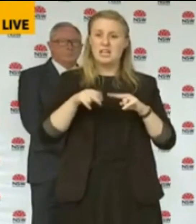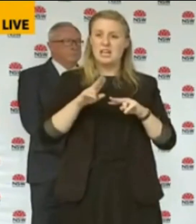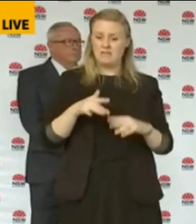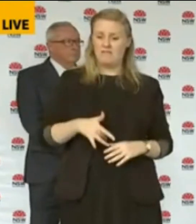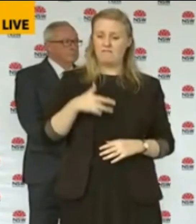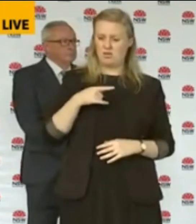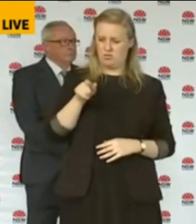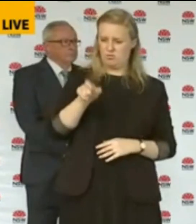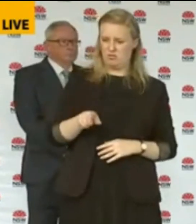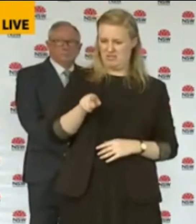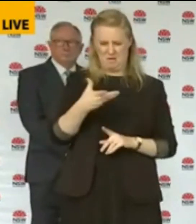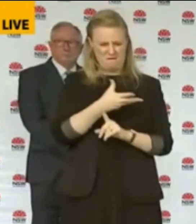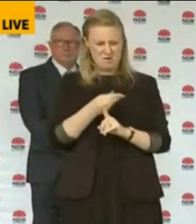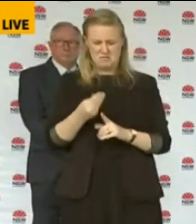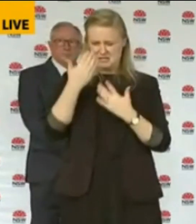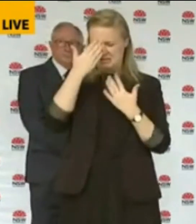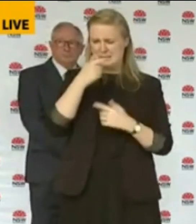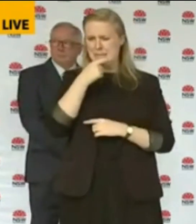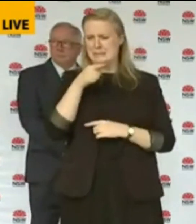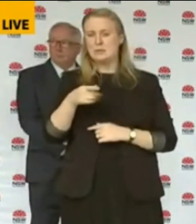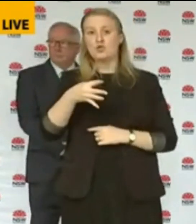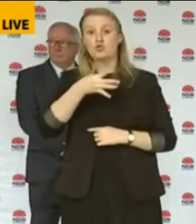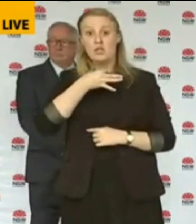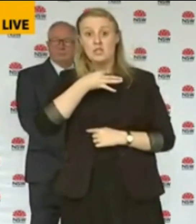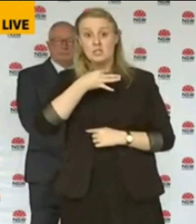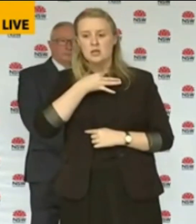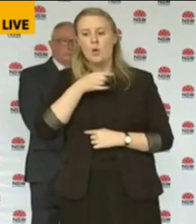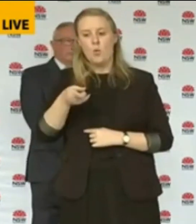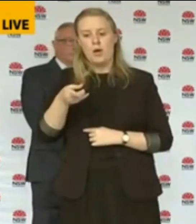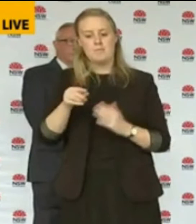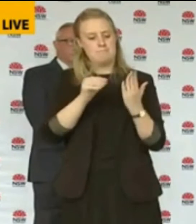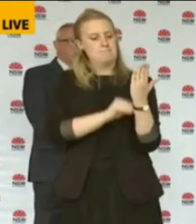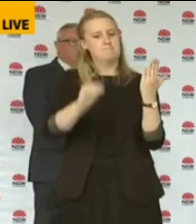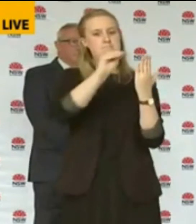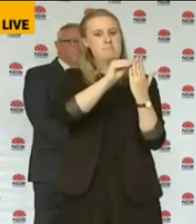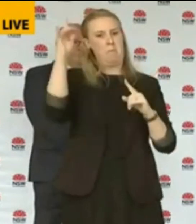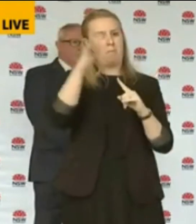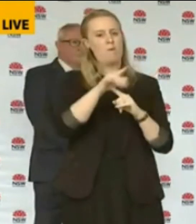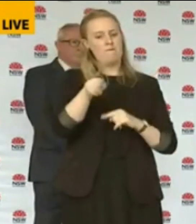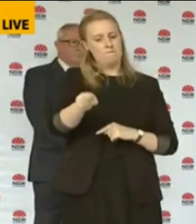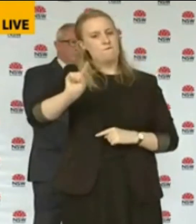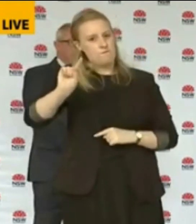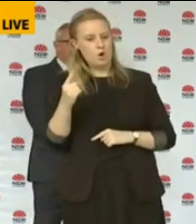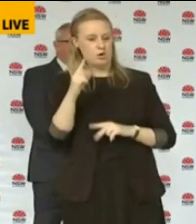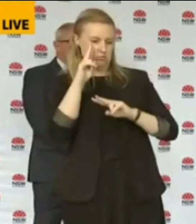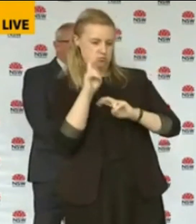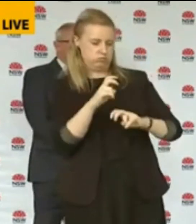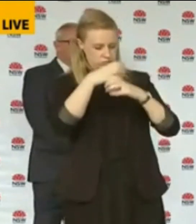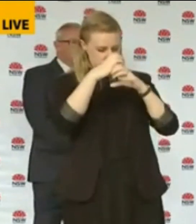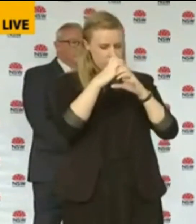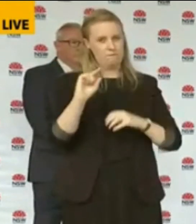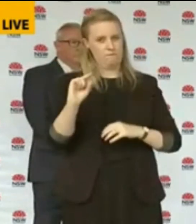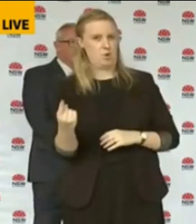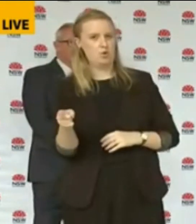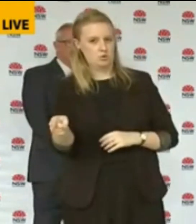public health purposes. So where we have a decision point knowing it is one source as opposed to another, but then